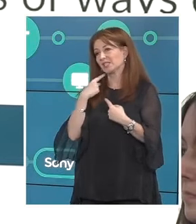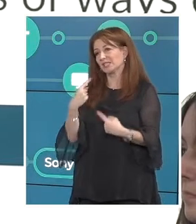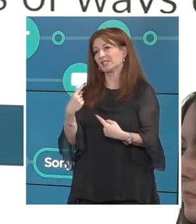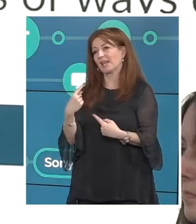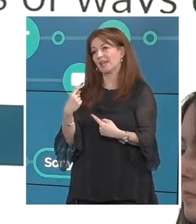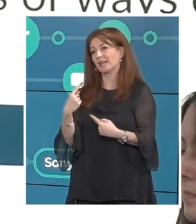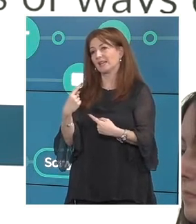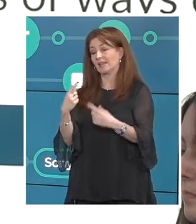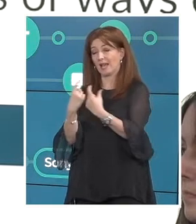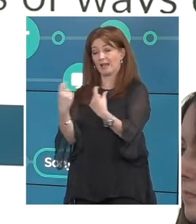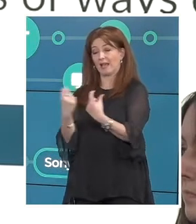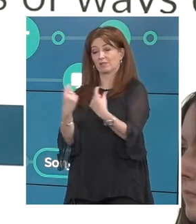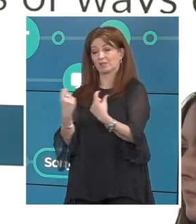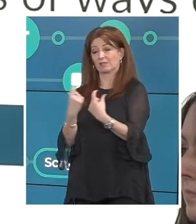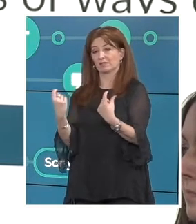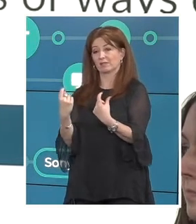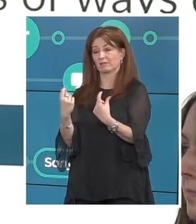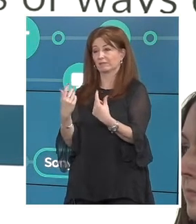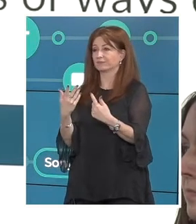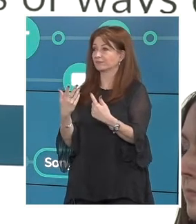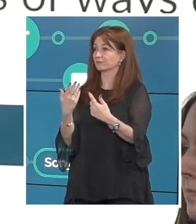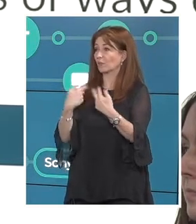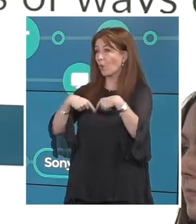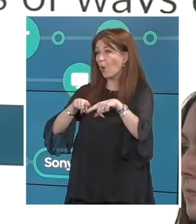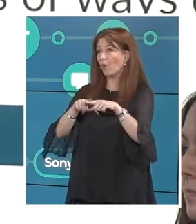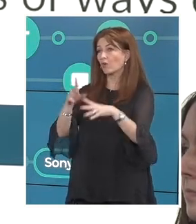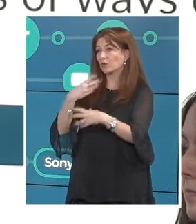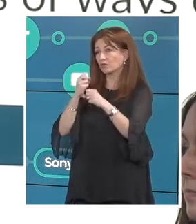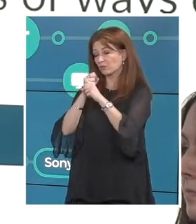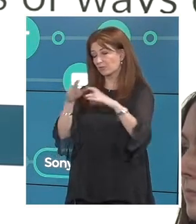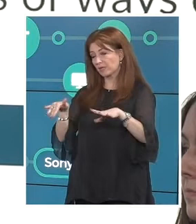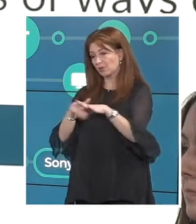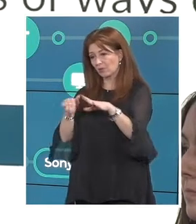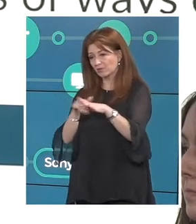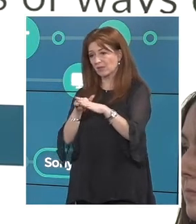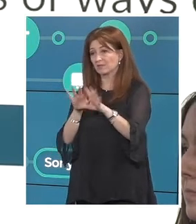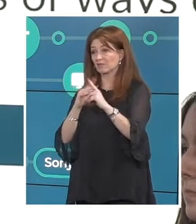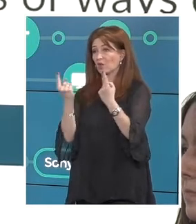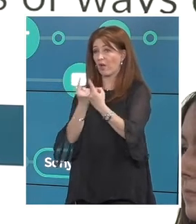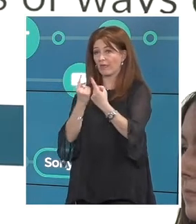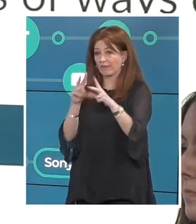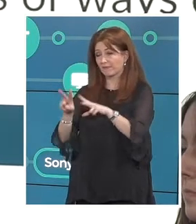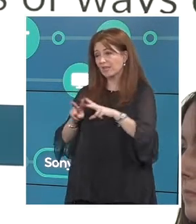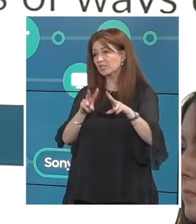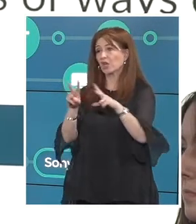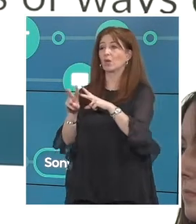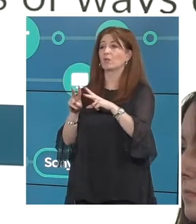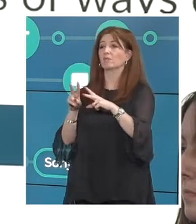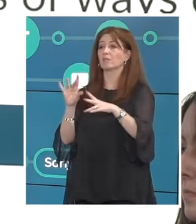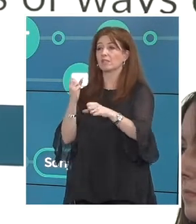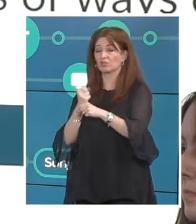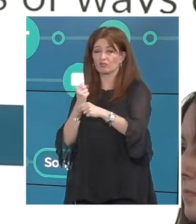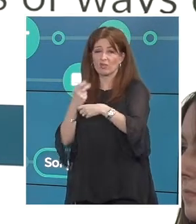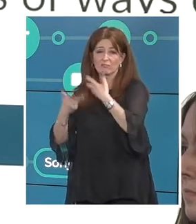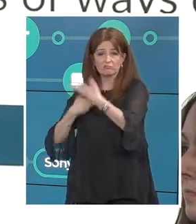all of your accessible, all of your social media content. So everything from videos, Instagram stories. There's loads of